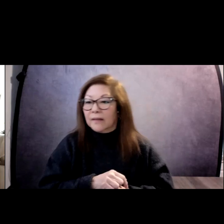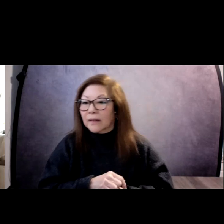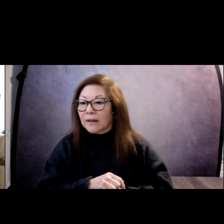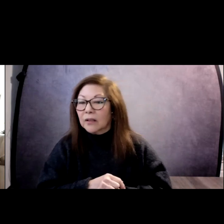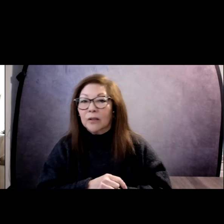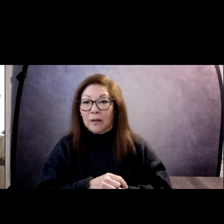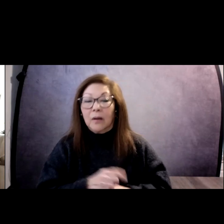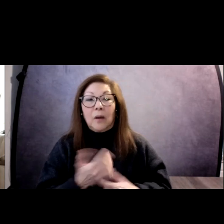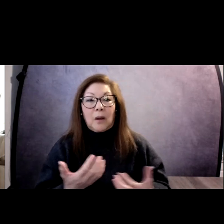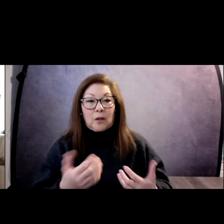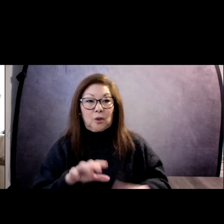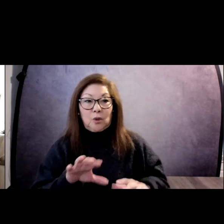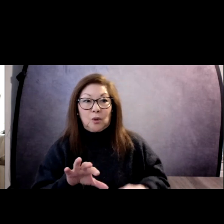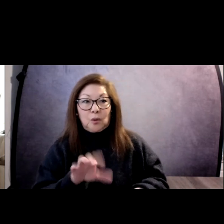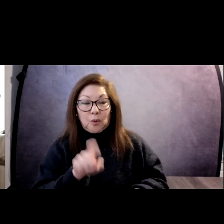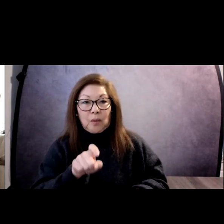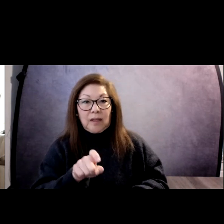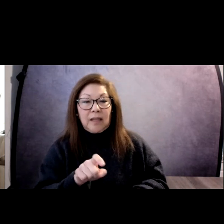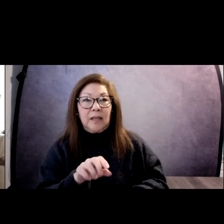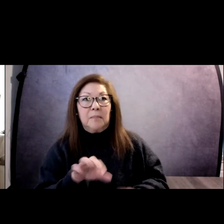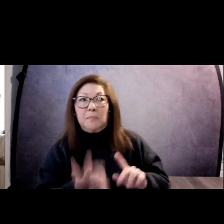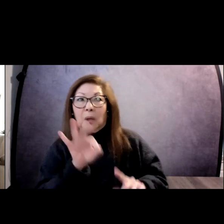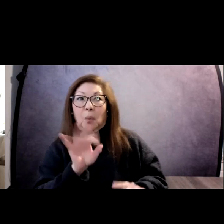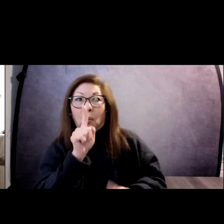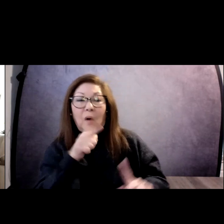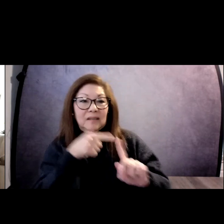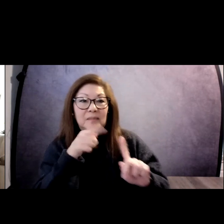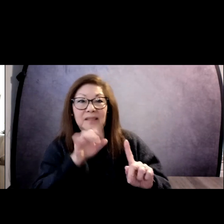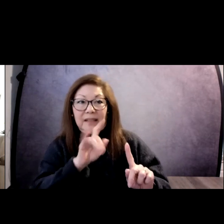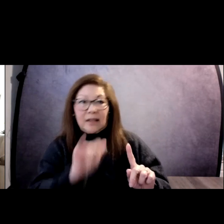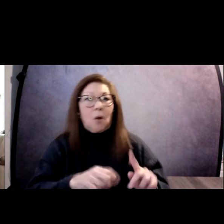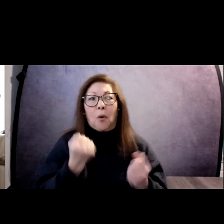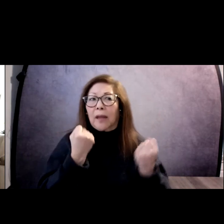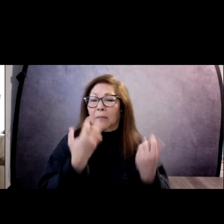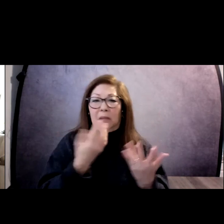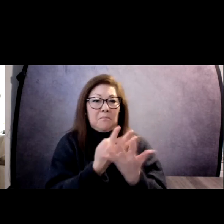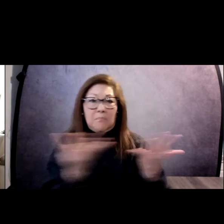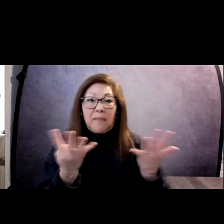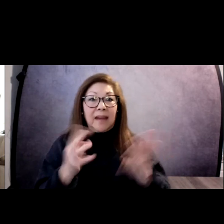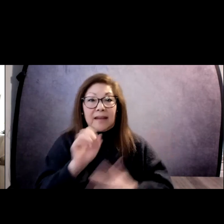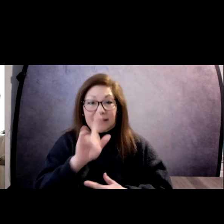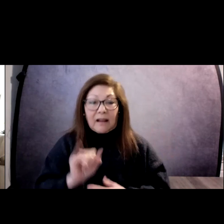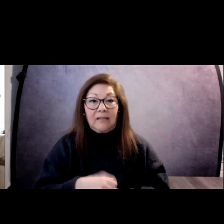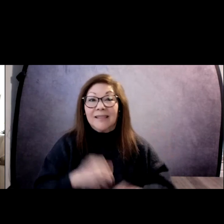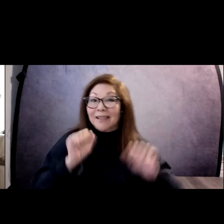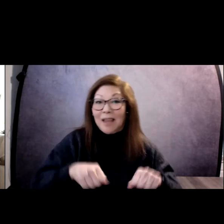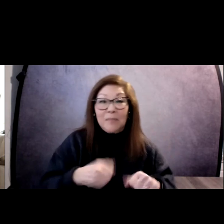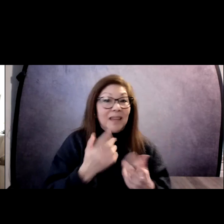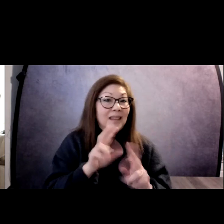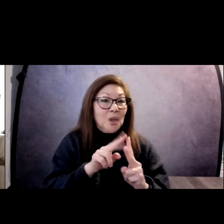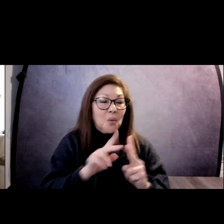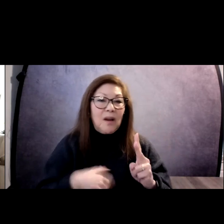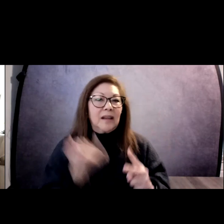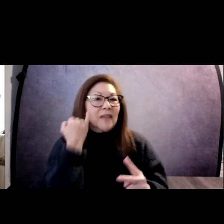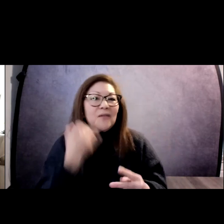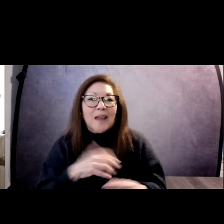do we have to pick one style or can it be multiple styles? It can be multiple styles. If that is what your practice is